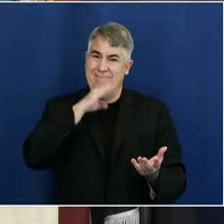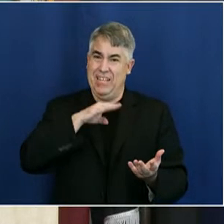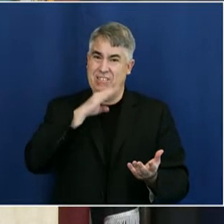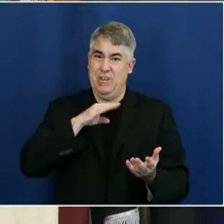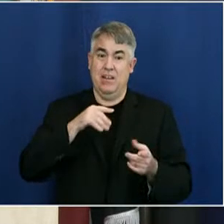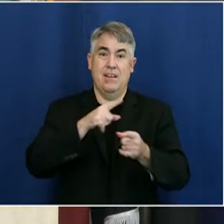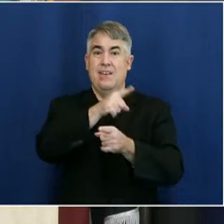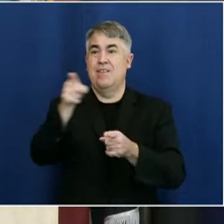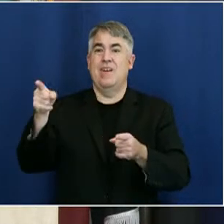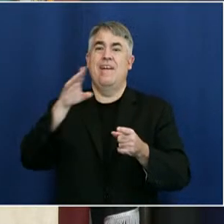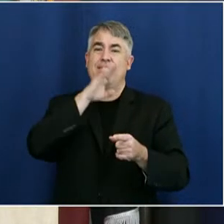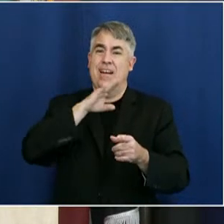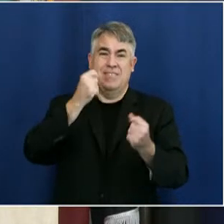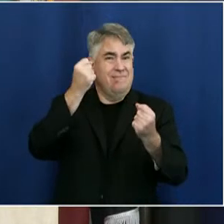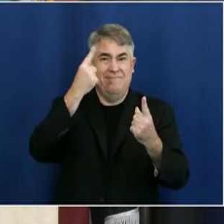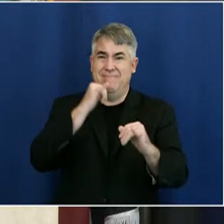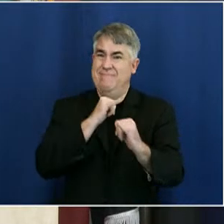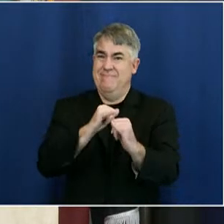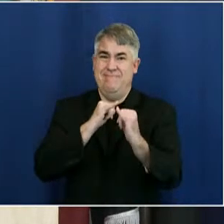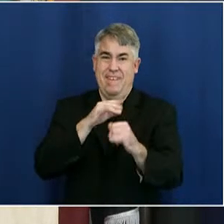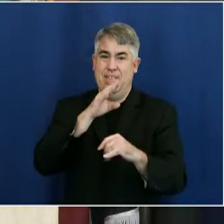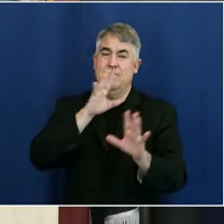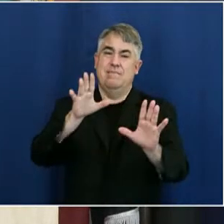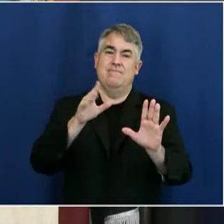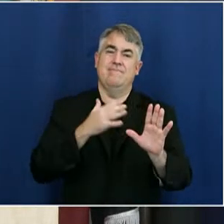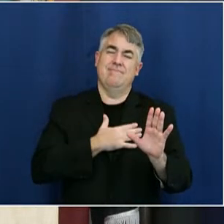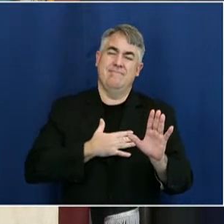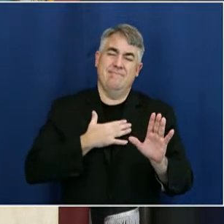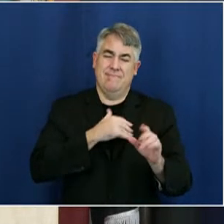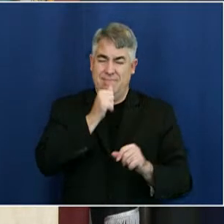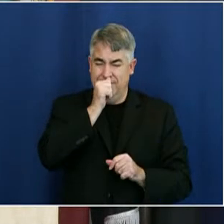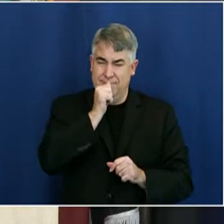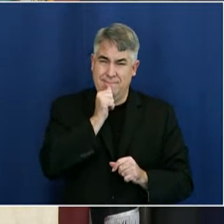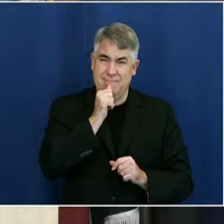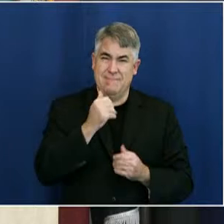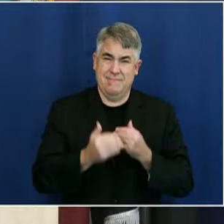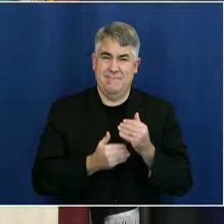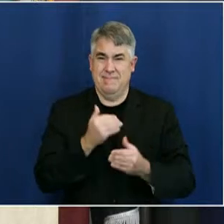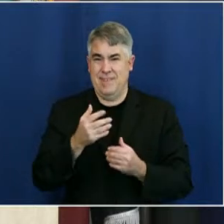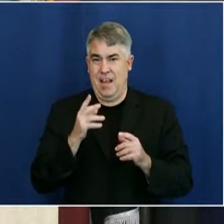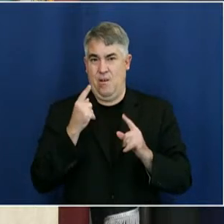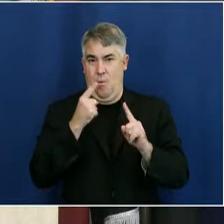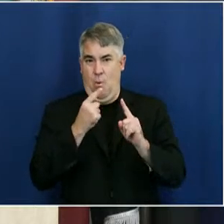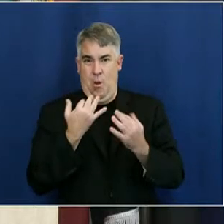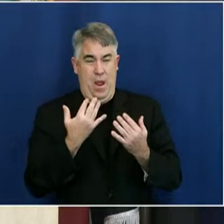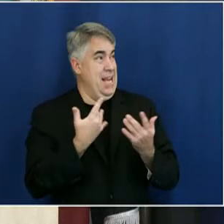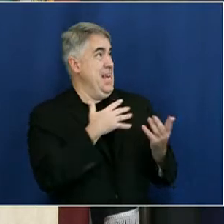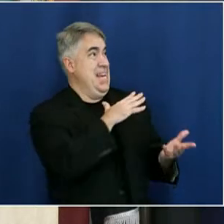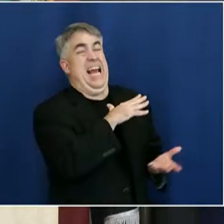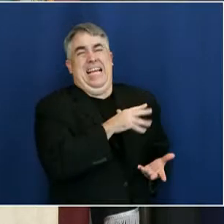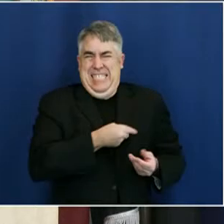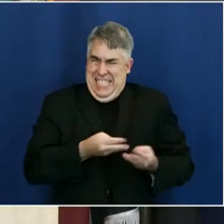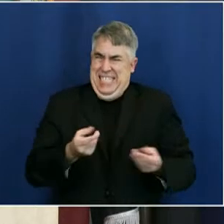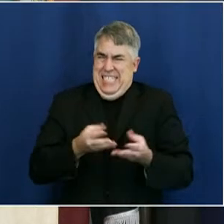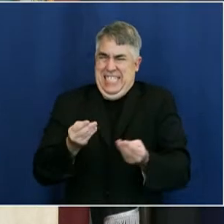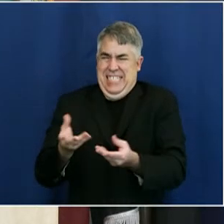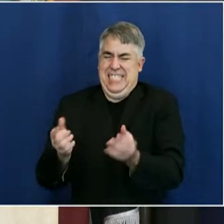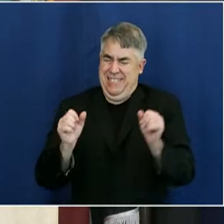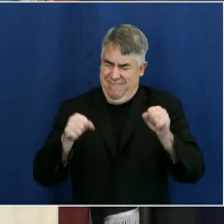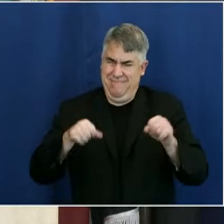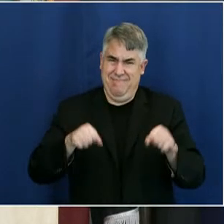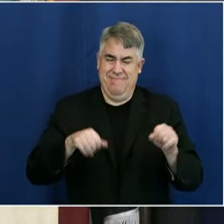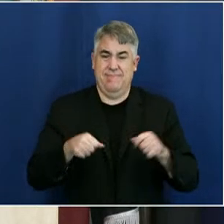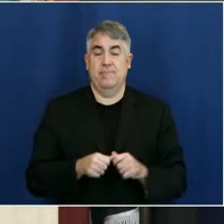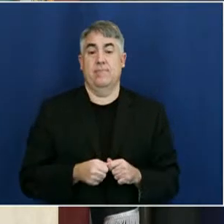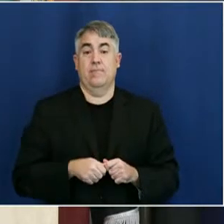again, we ask for everyone's patience as we continue to do everything possible to administer the vaccine. In general, cases continue to head in the